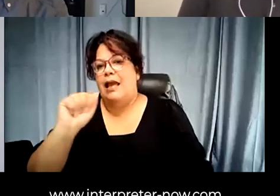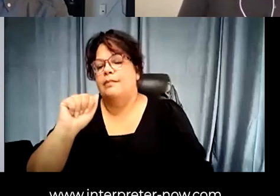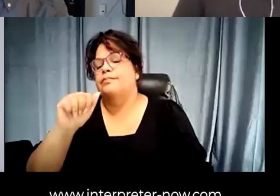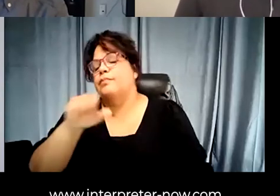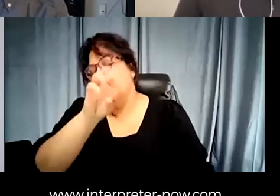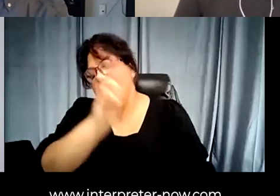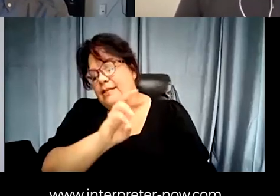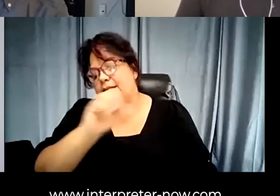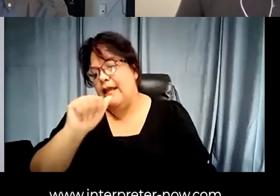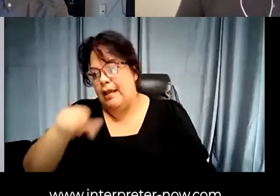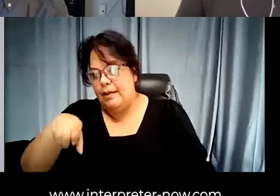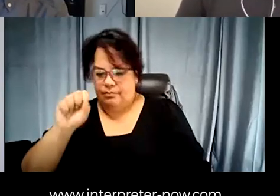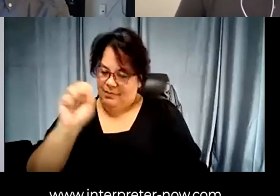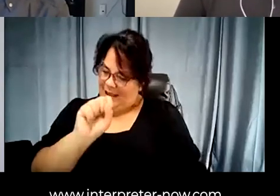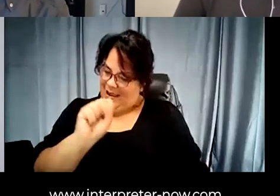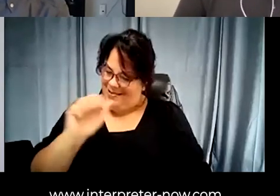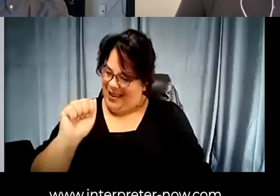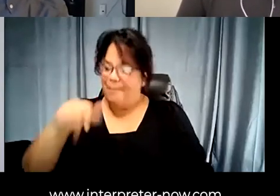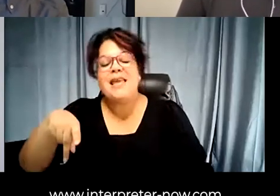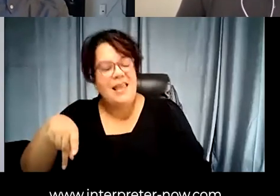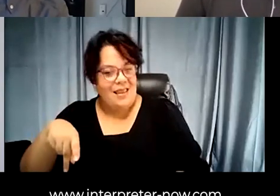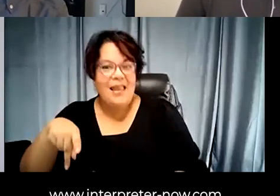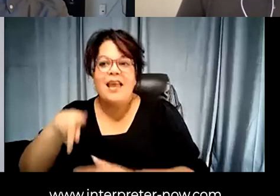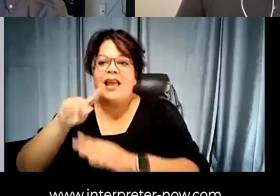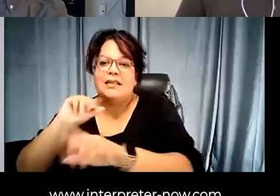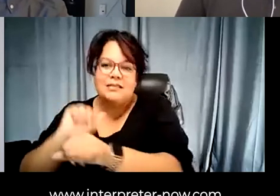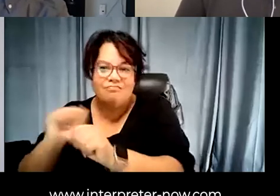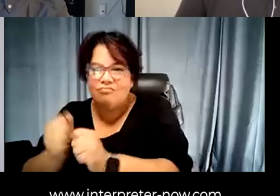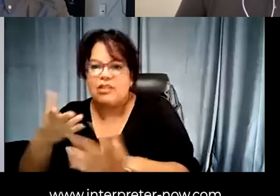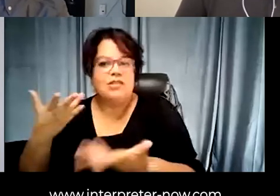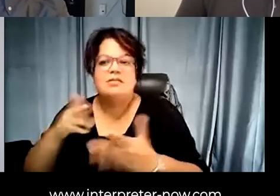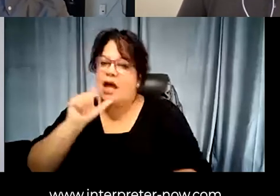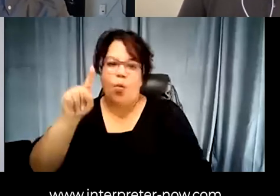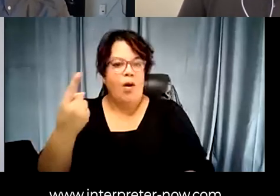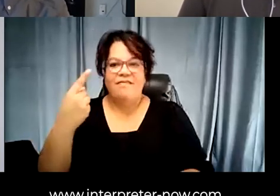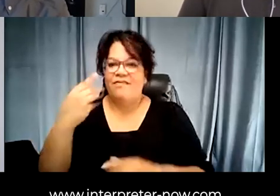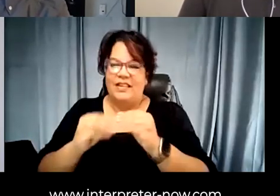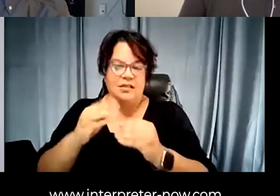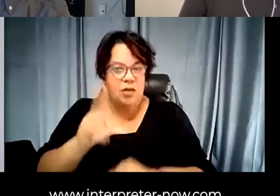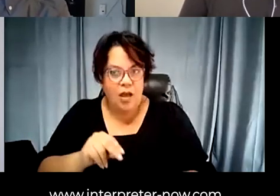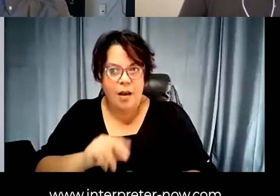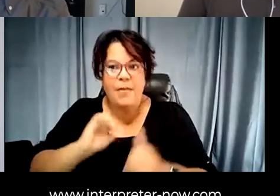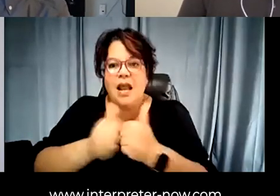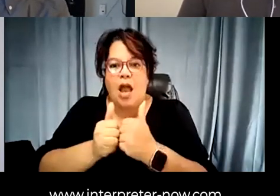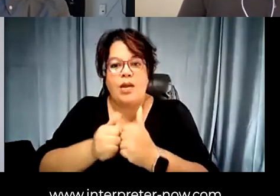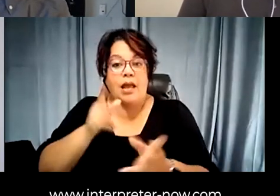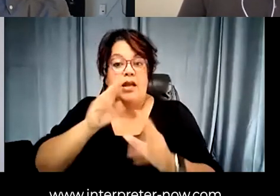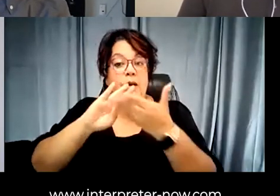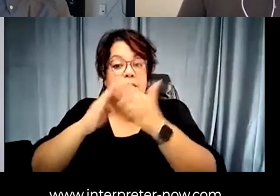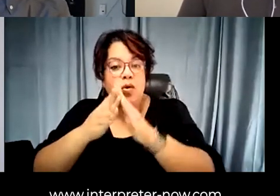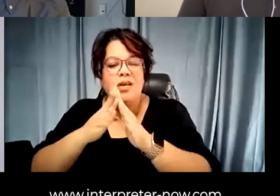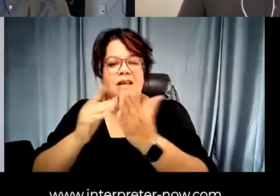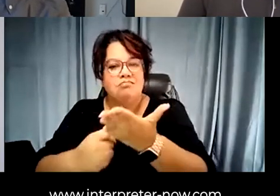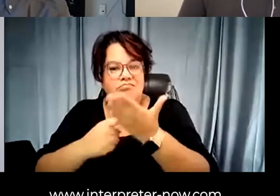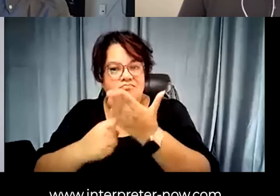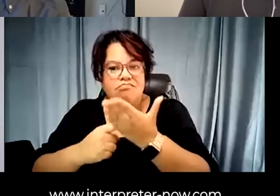So what are you doing along the way? What kind of check-ins can be put in where the community can talk, where true concerns can be highlighted and